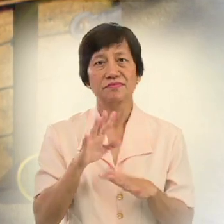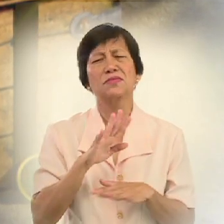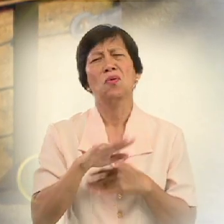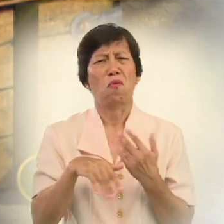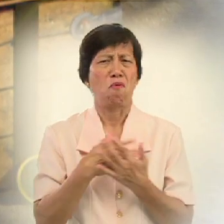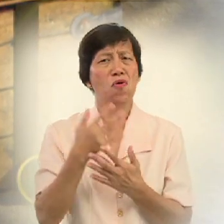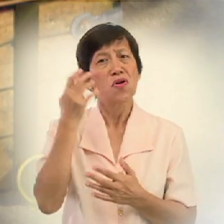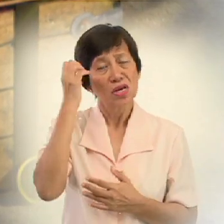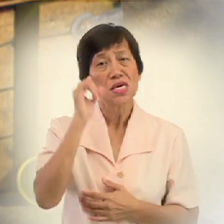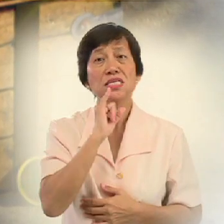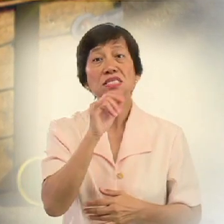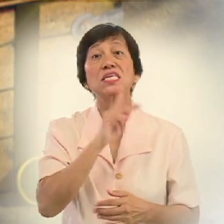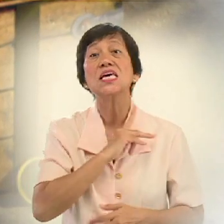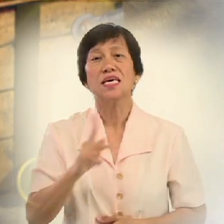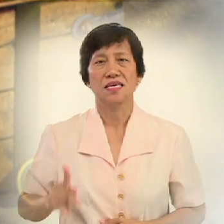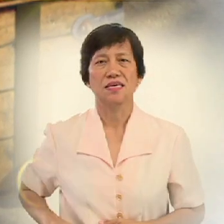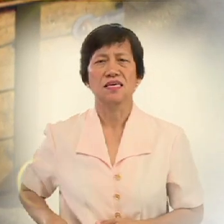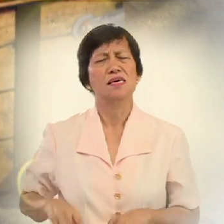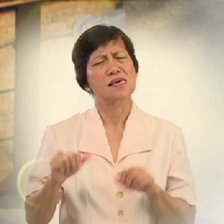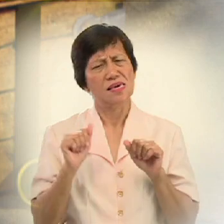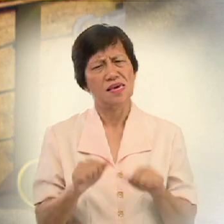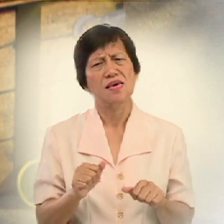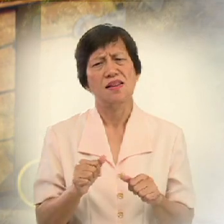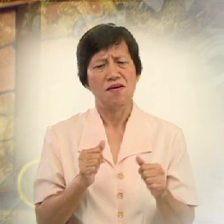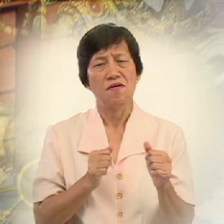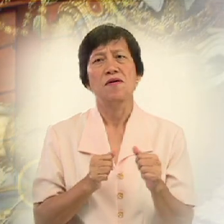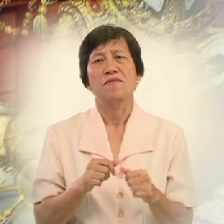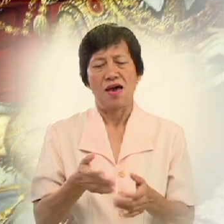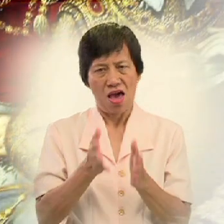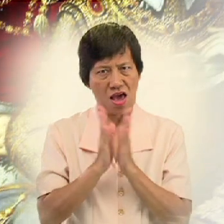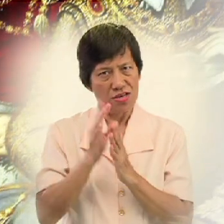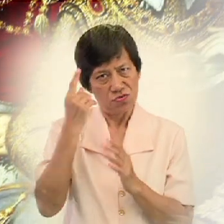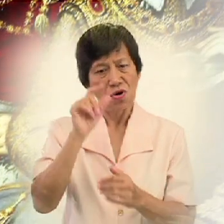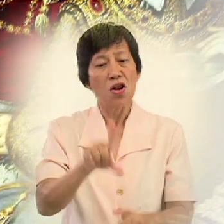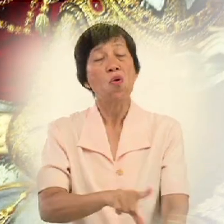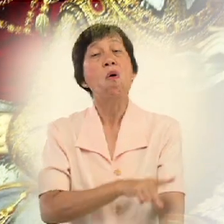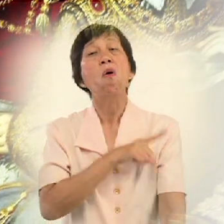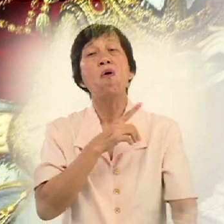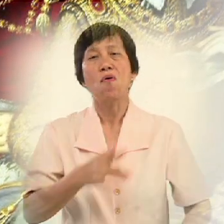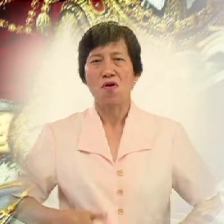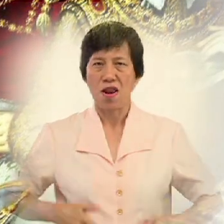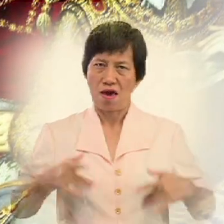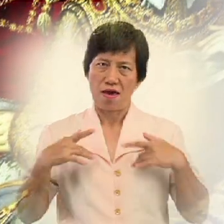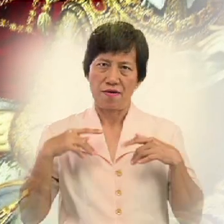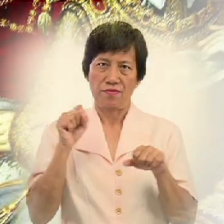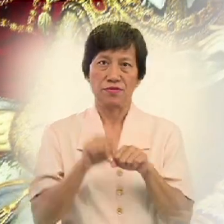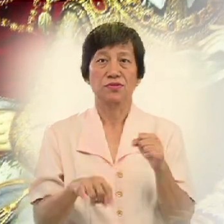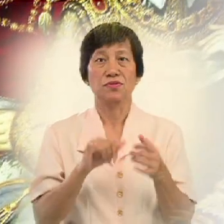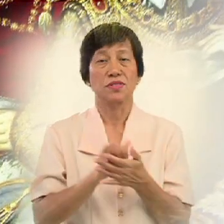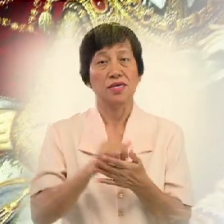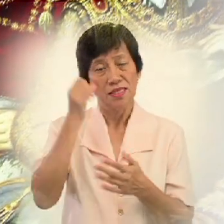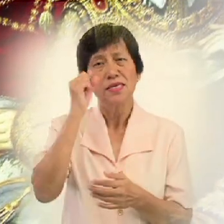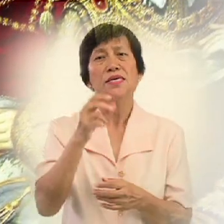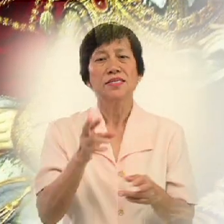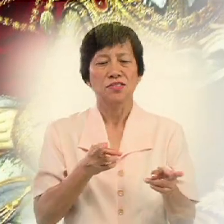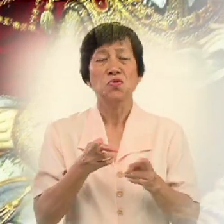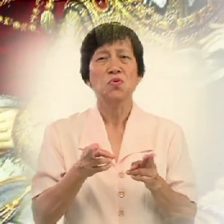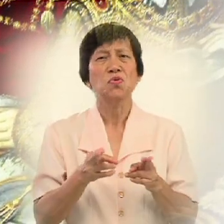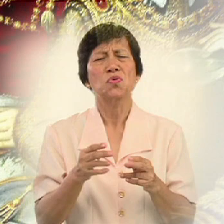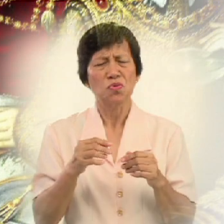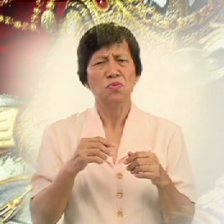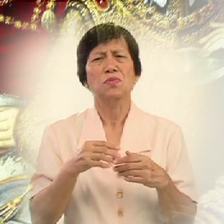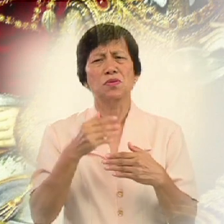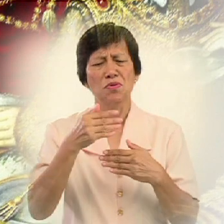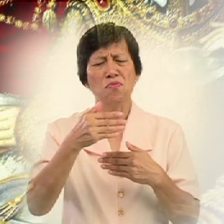is king. He could have asked for a long life so that his reign would go